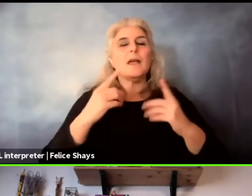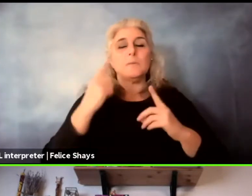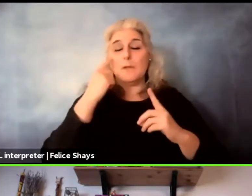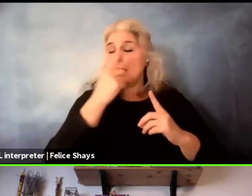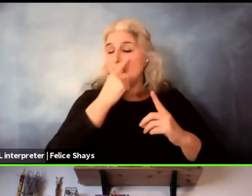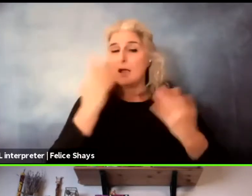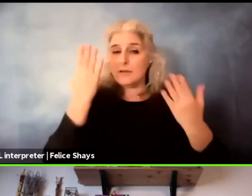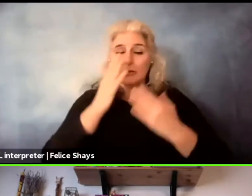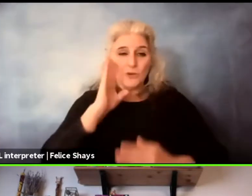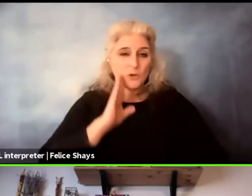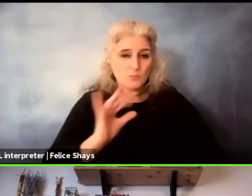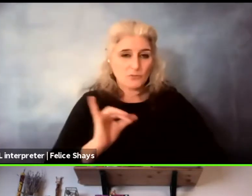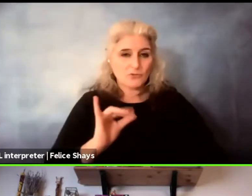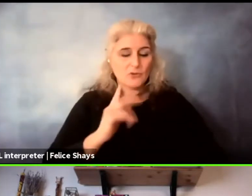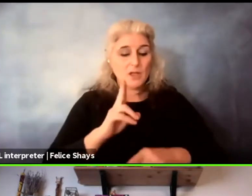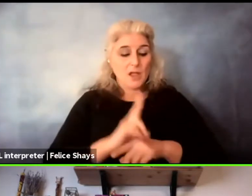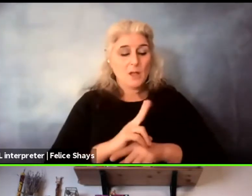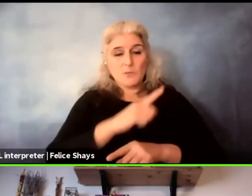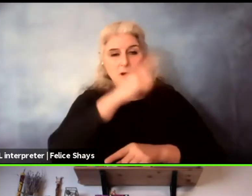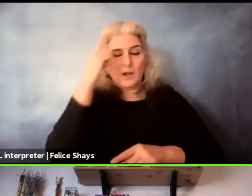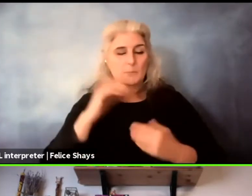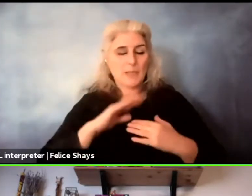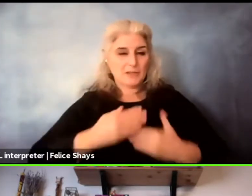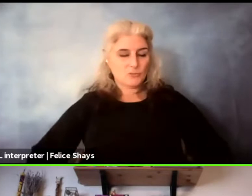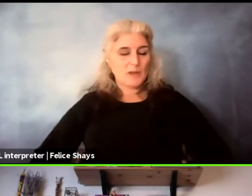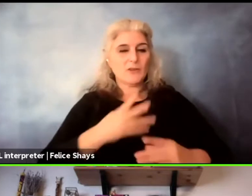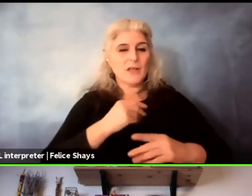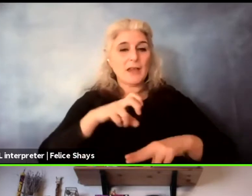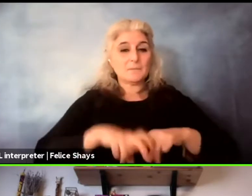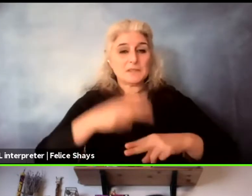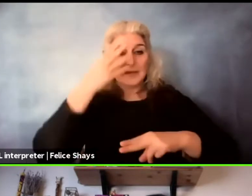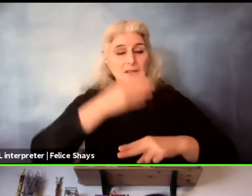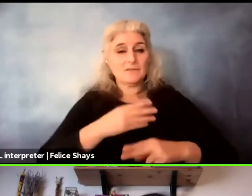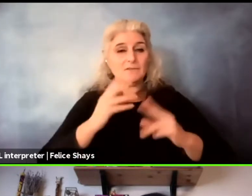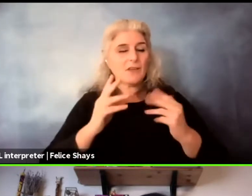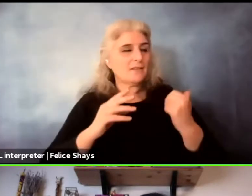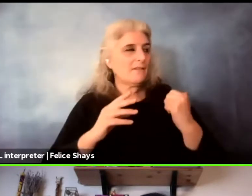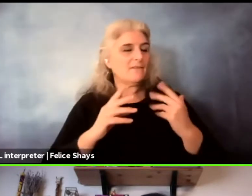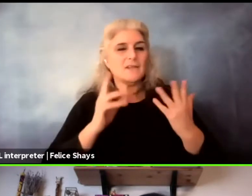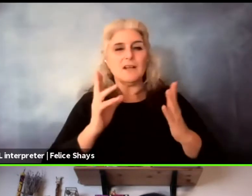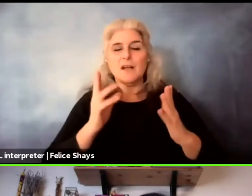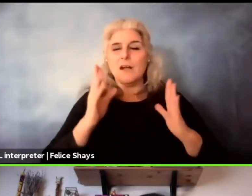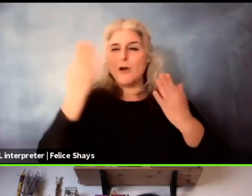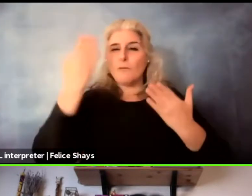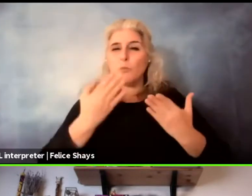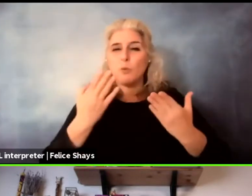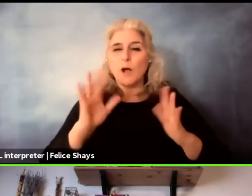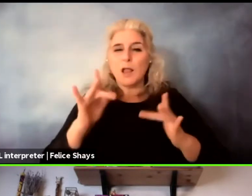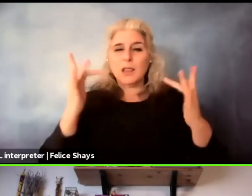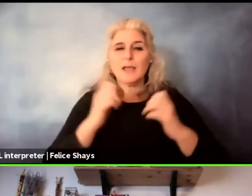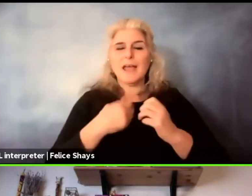I'm wearing a black sweater, and I'm sitting in front of a lightly colored wall with 2